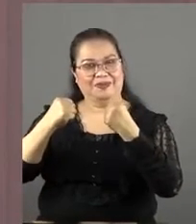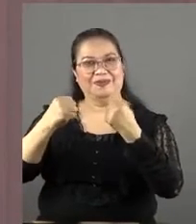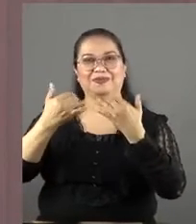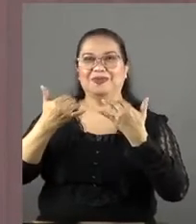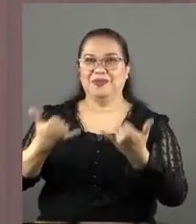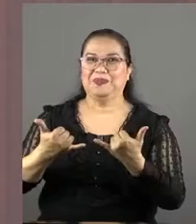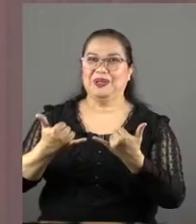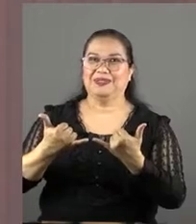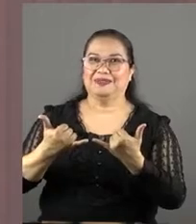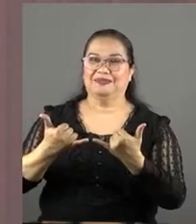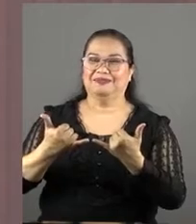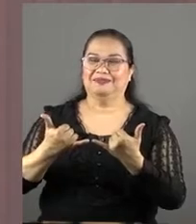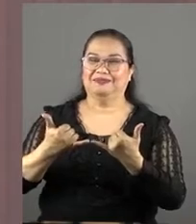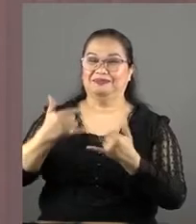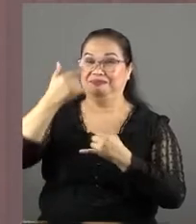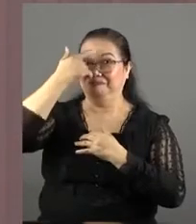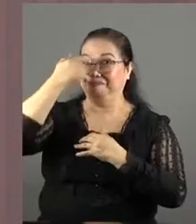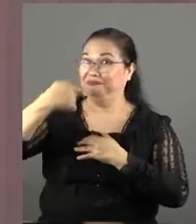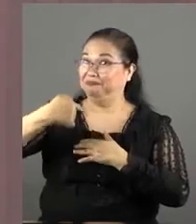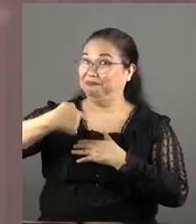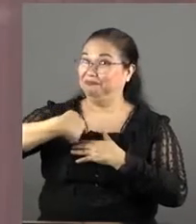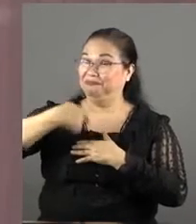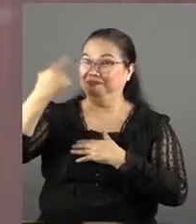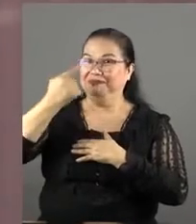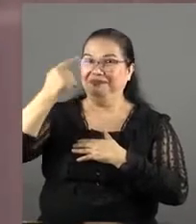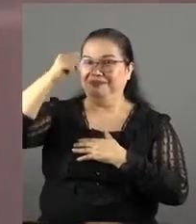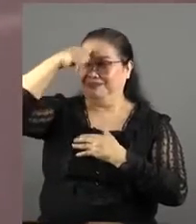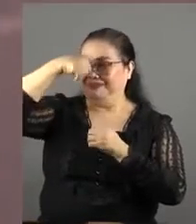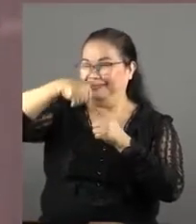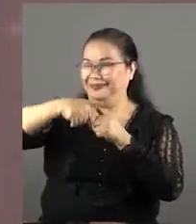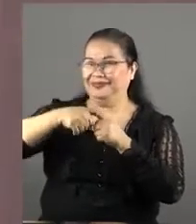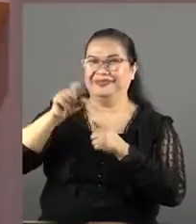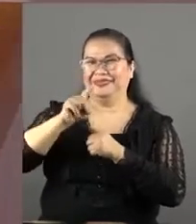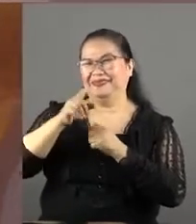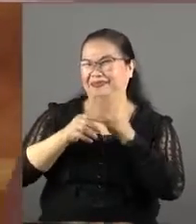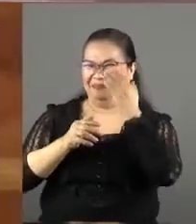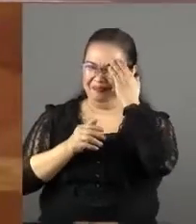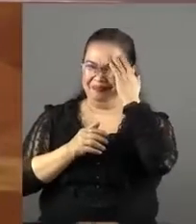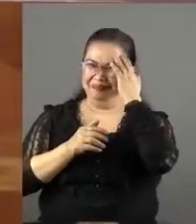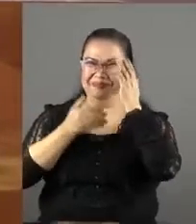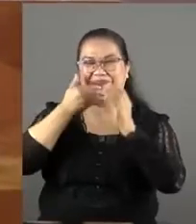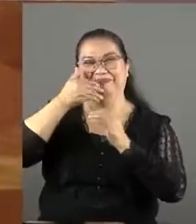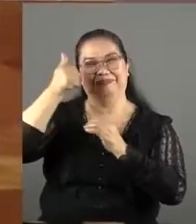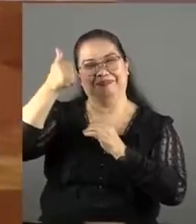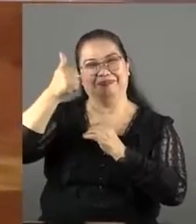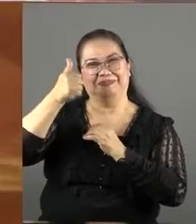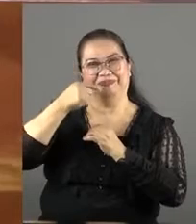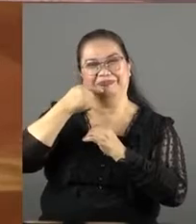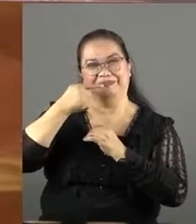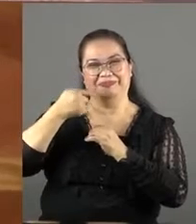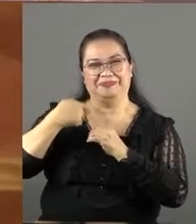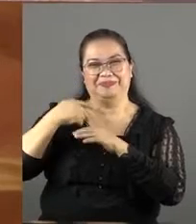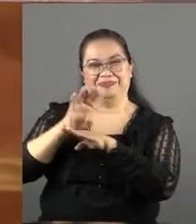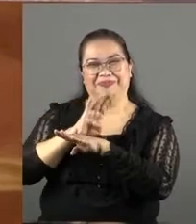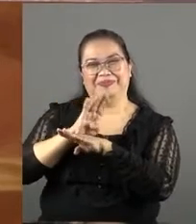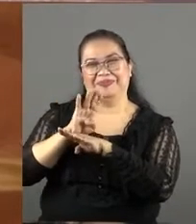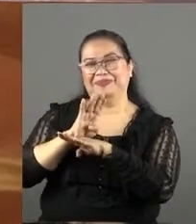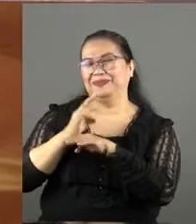present because I will always remember, you know what? The business is really floundering right